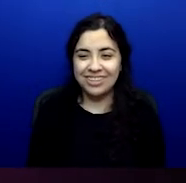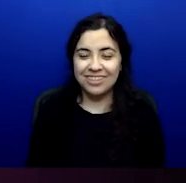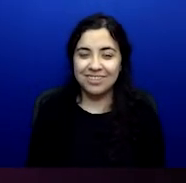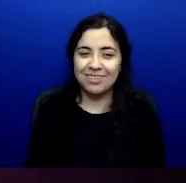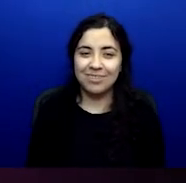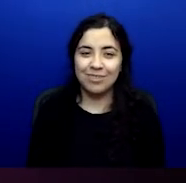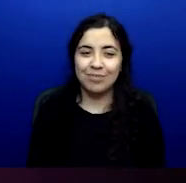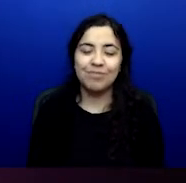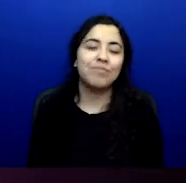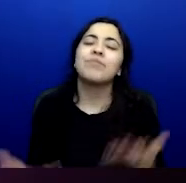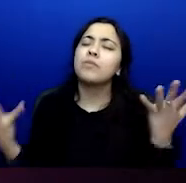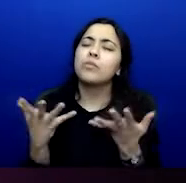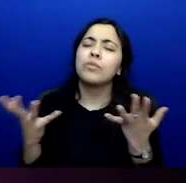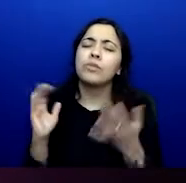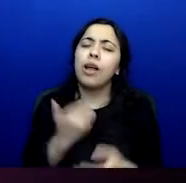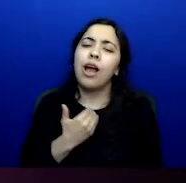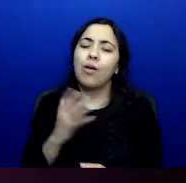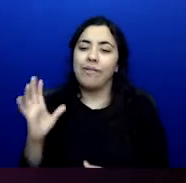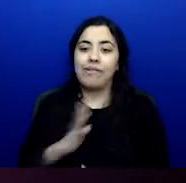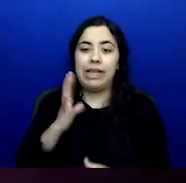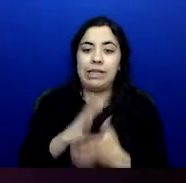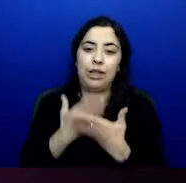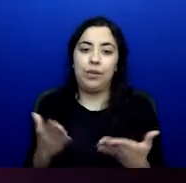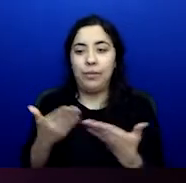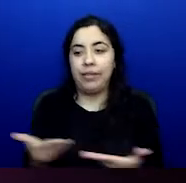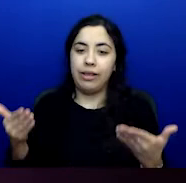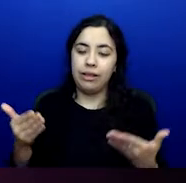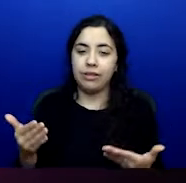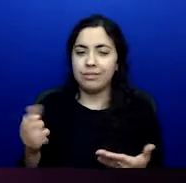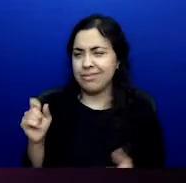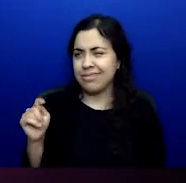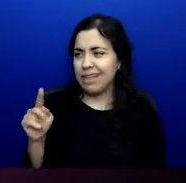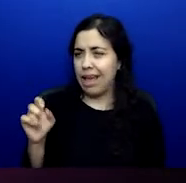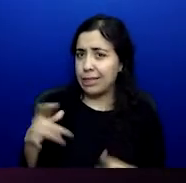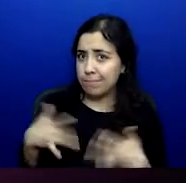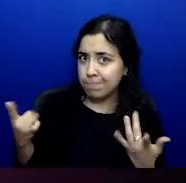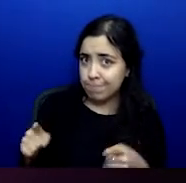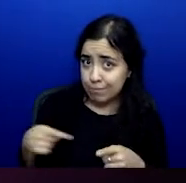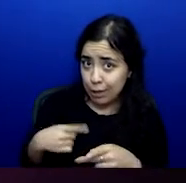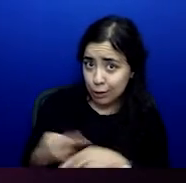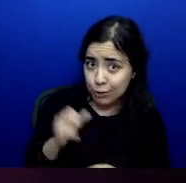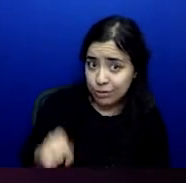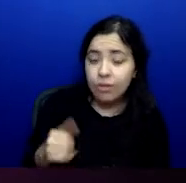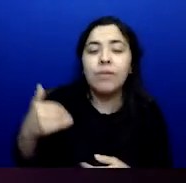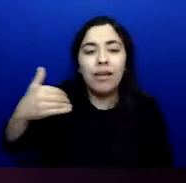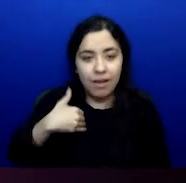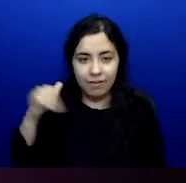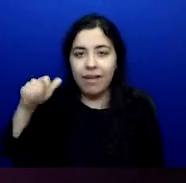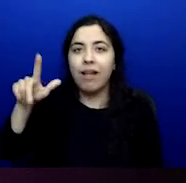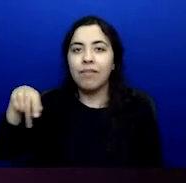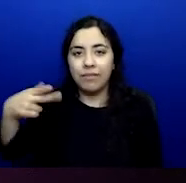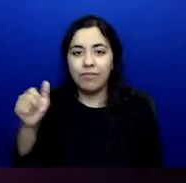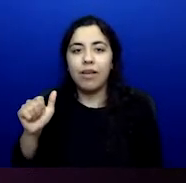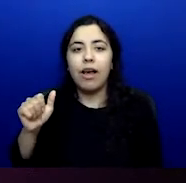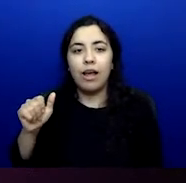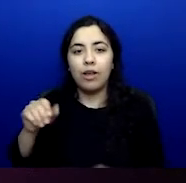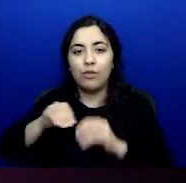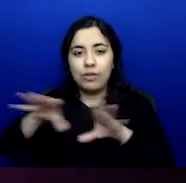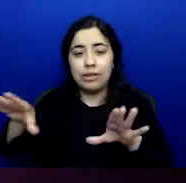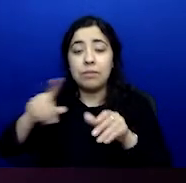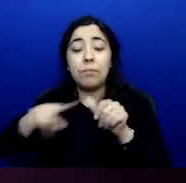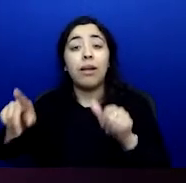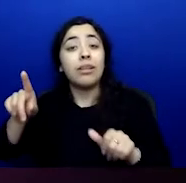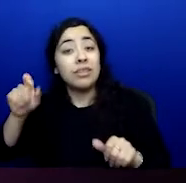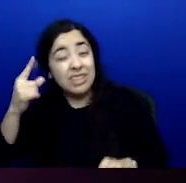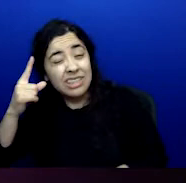So what is the actual status of this fancy new thing? Well, we have an alpha release available today, but it is alpha. It